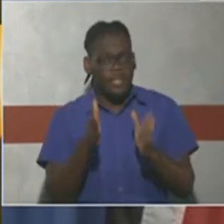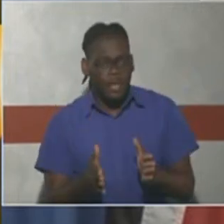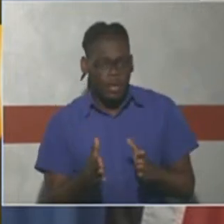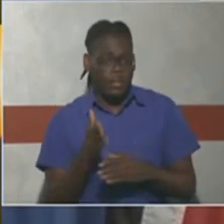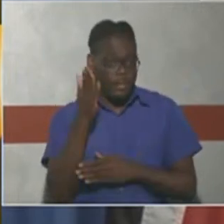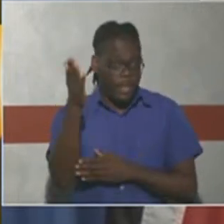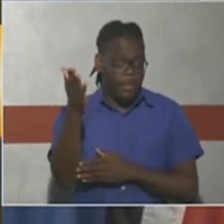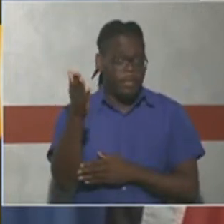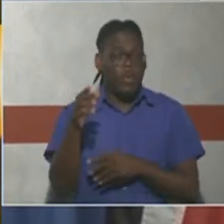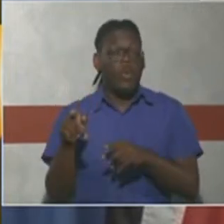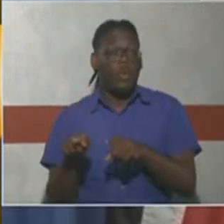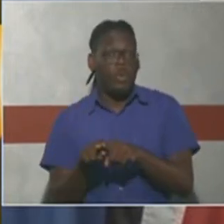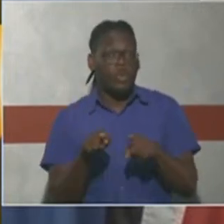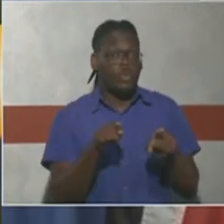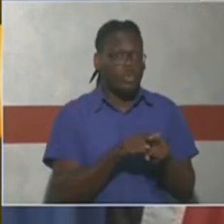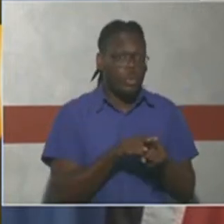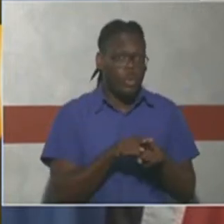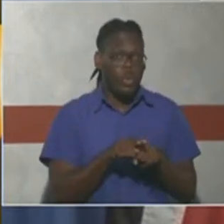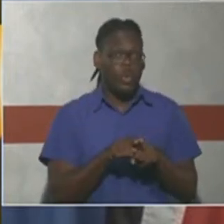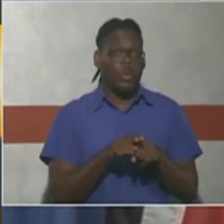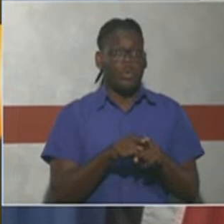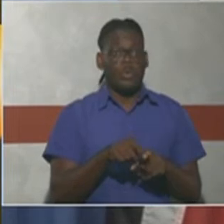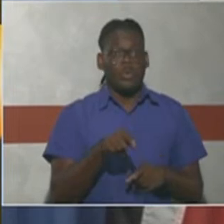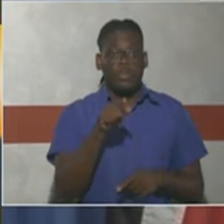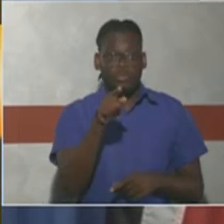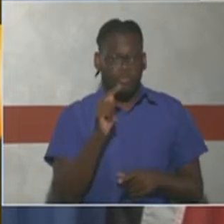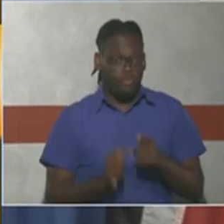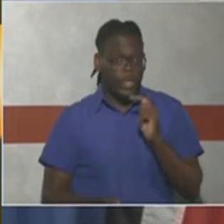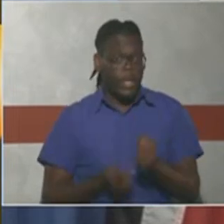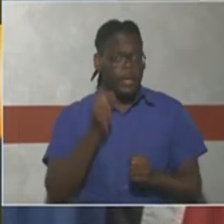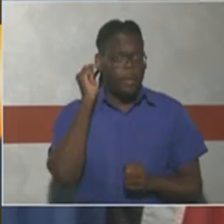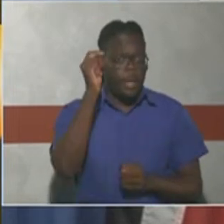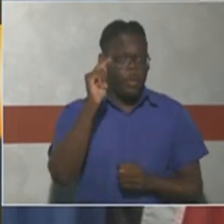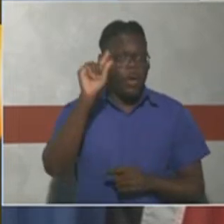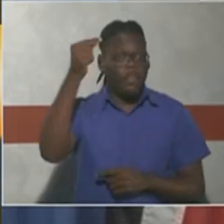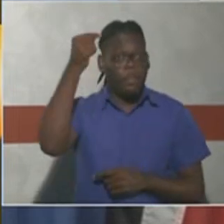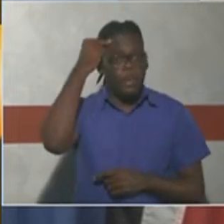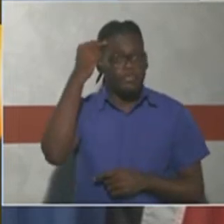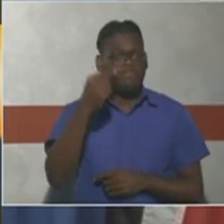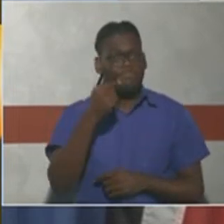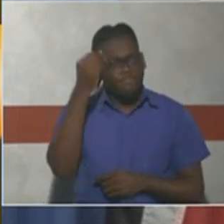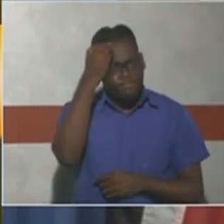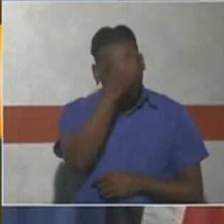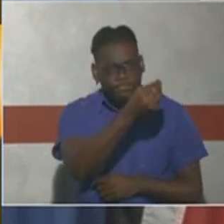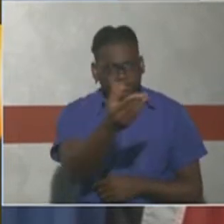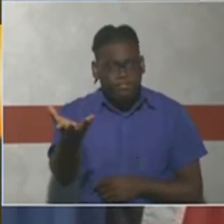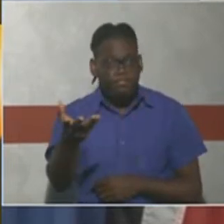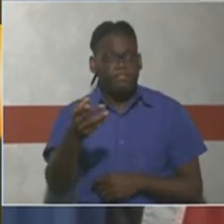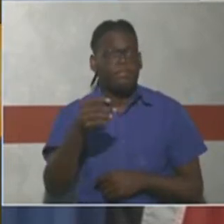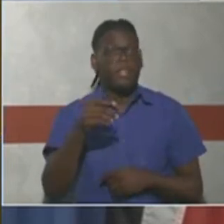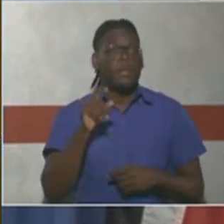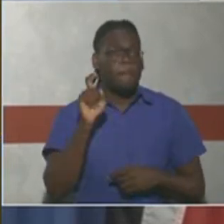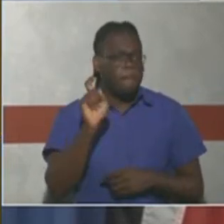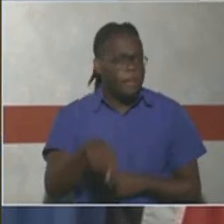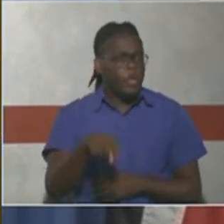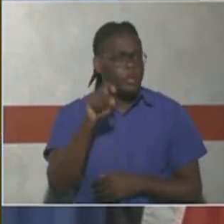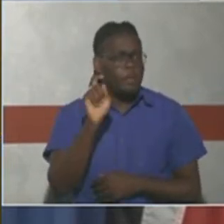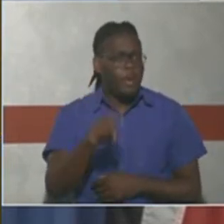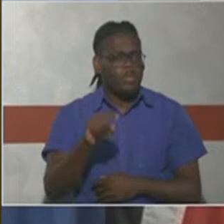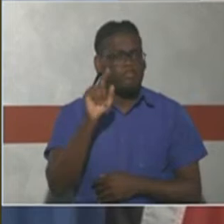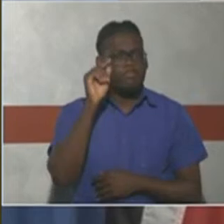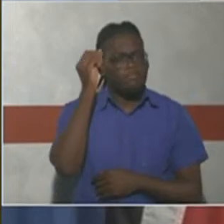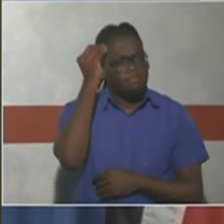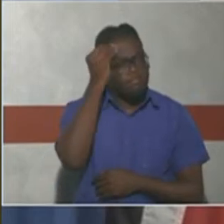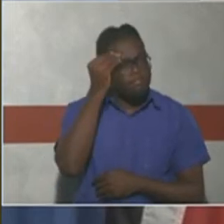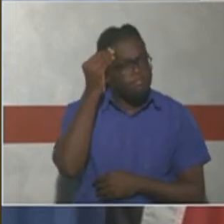Tobago took a principled position with respect to our closest South American neighbor, the Bolivarian Republic